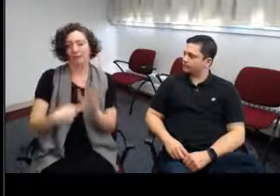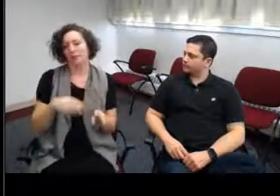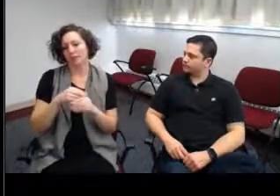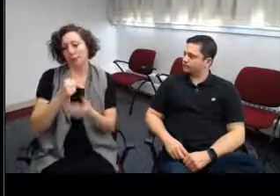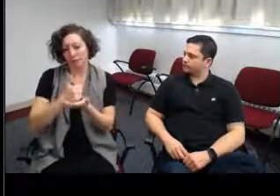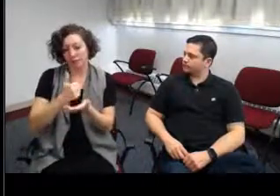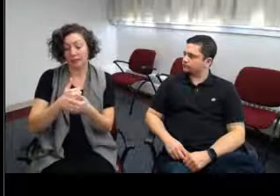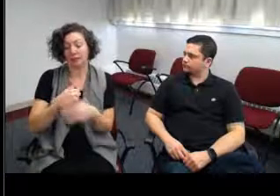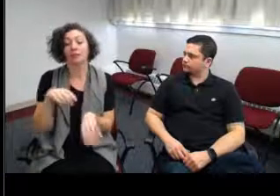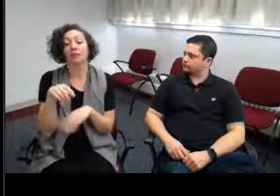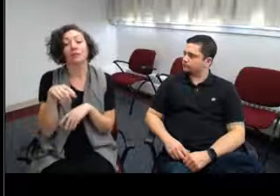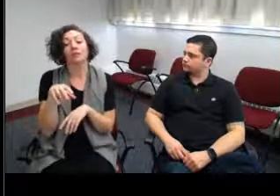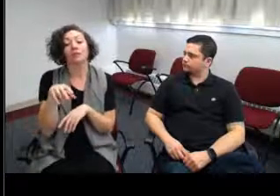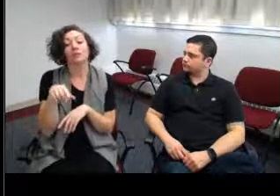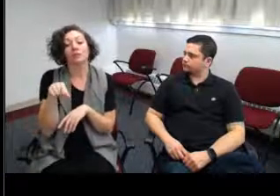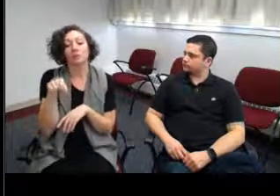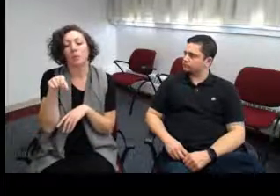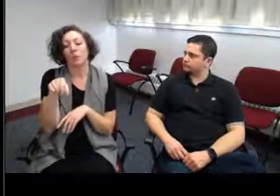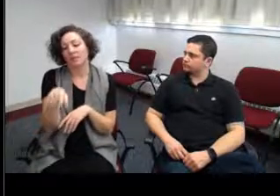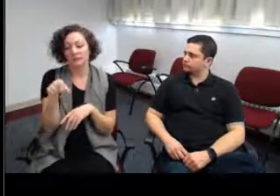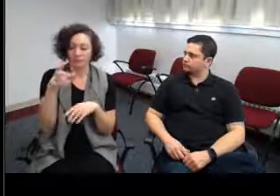This is another example, and it's a way